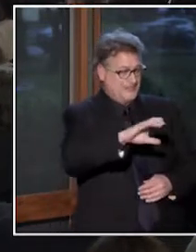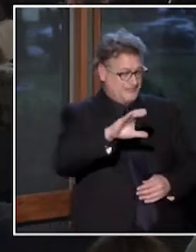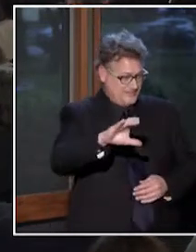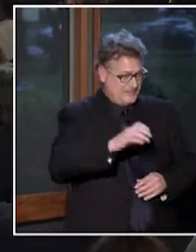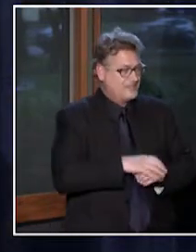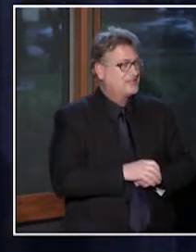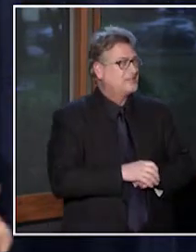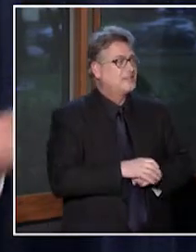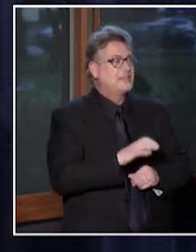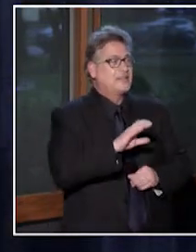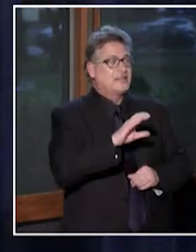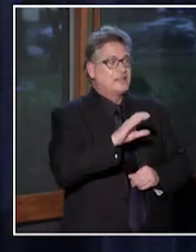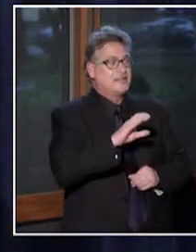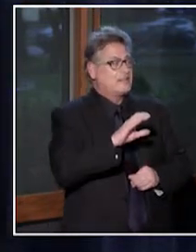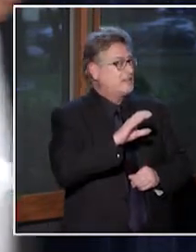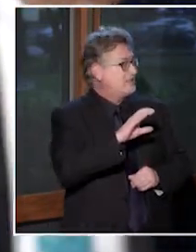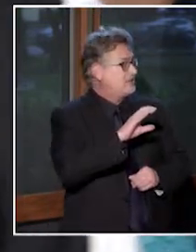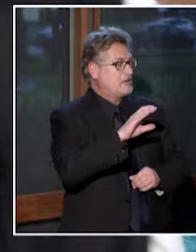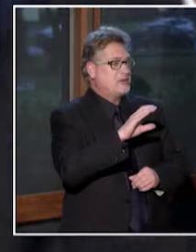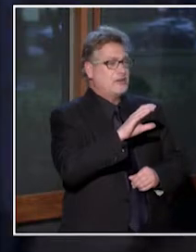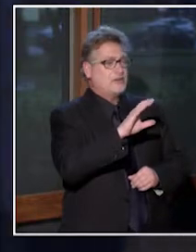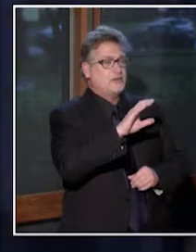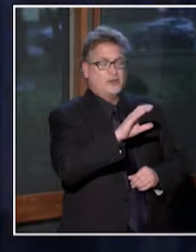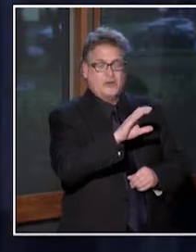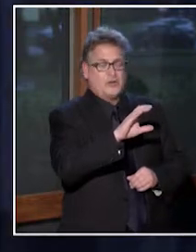Kalee Thornladd.